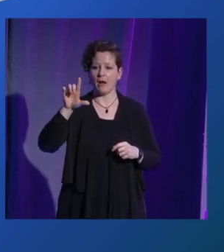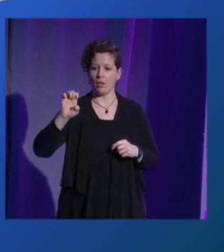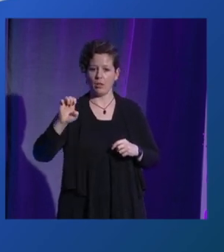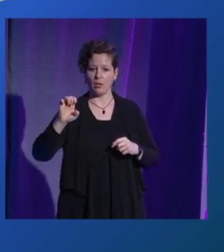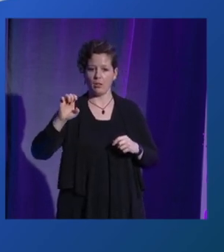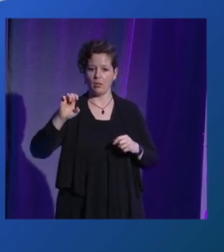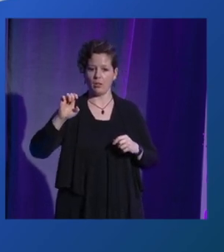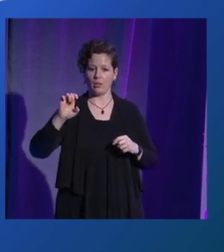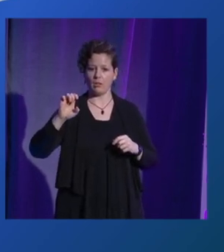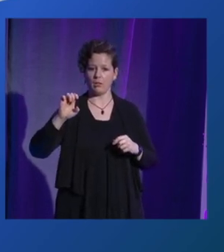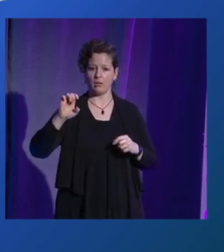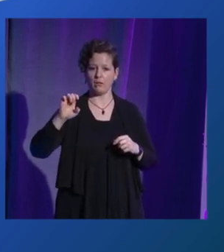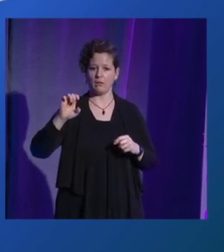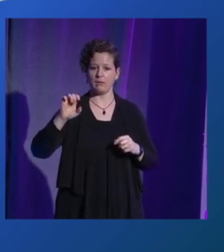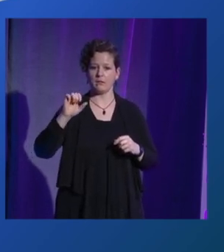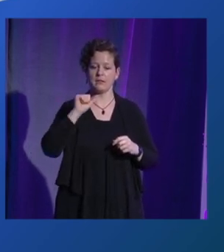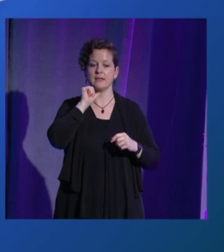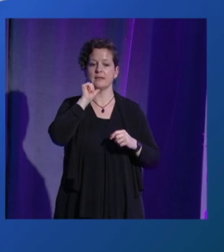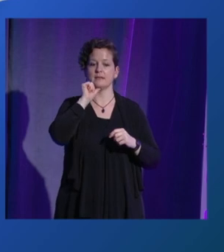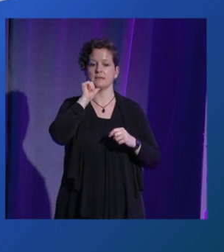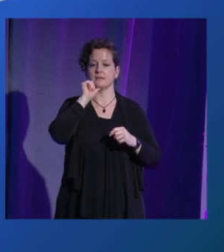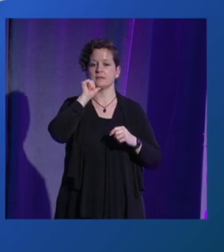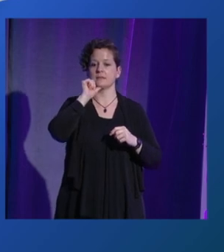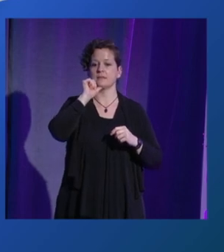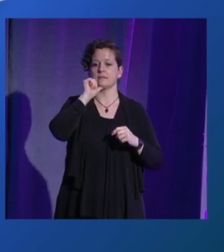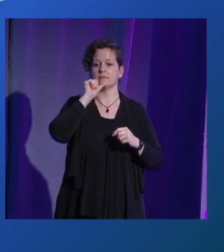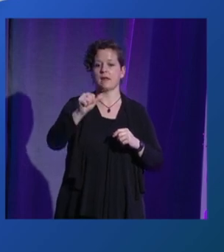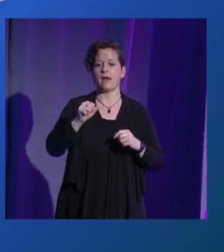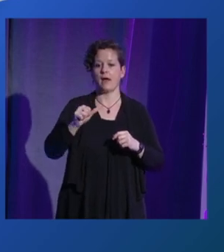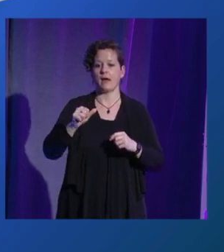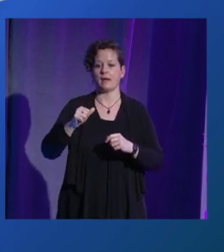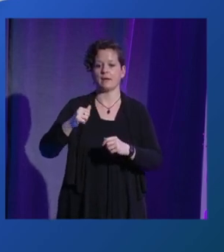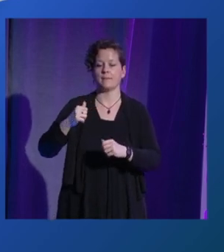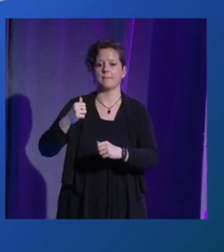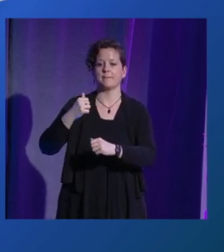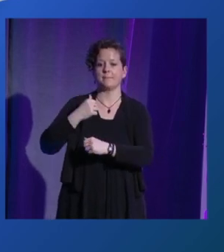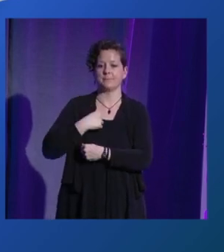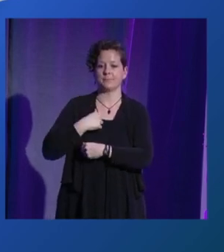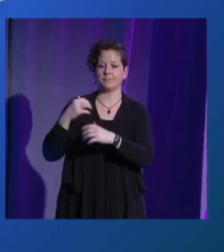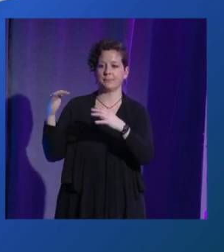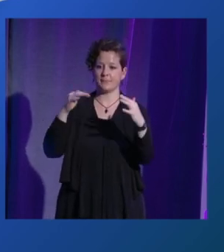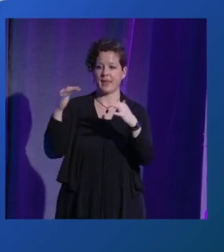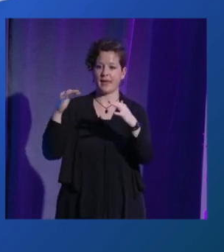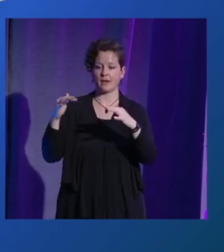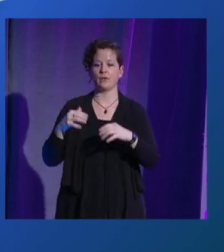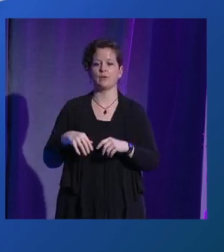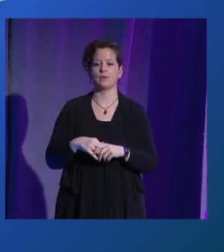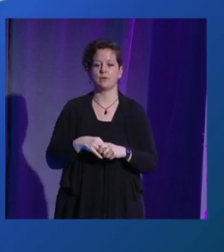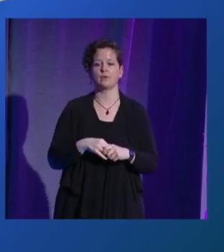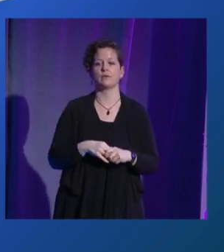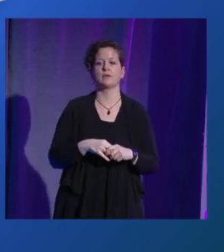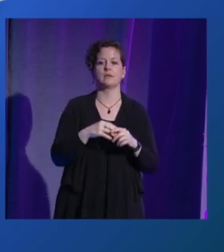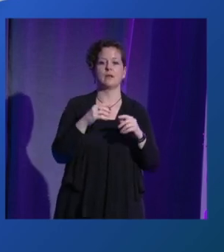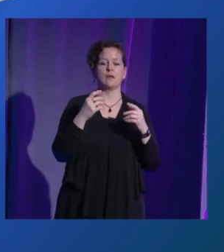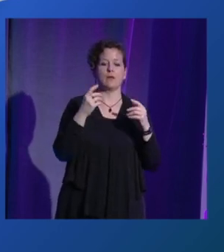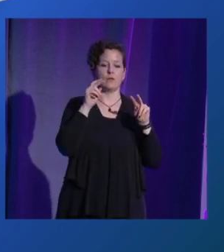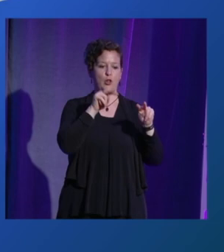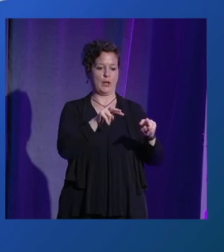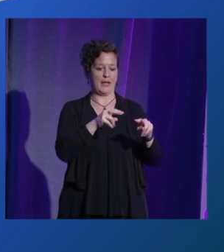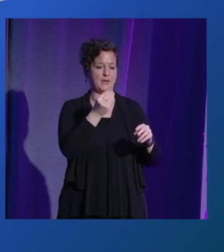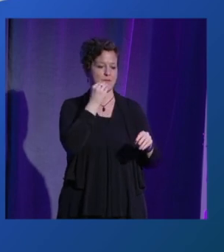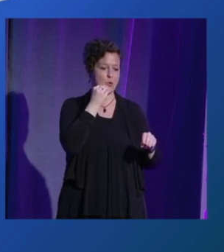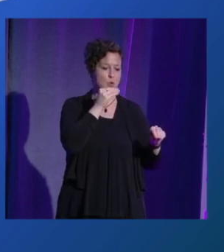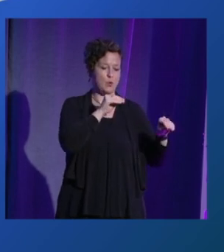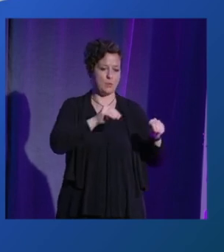transnational threats in include things like migration climate change food security the Arctic as a region as a as